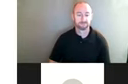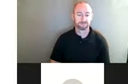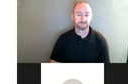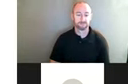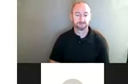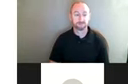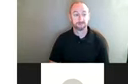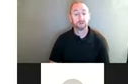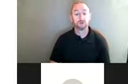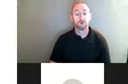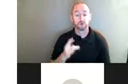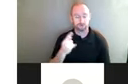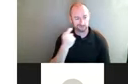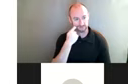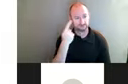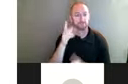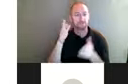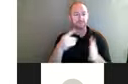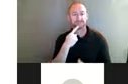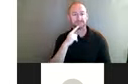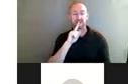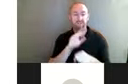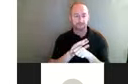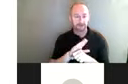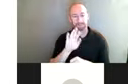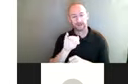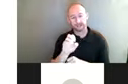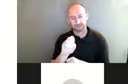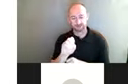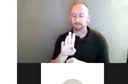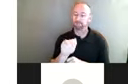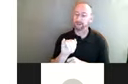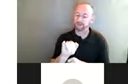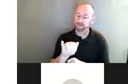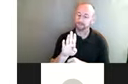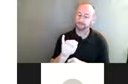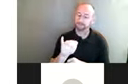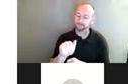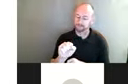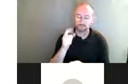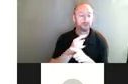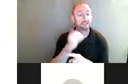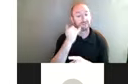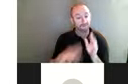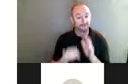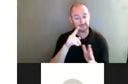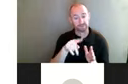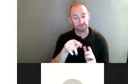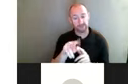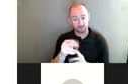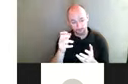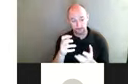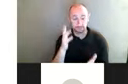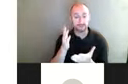Because you know, somebody point out confirmation bias. Absolutely. Because if you find the pattern that you want, you may just stop thinking about your